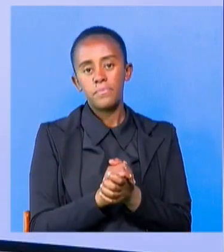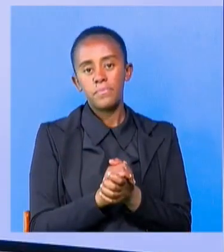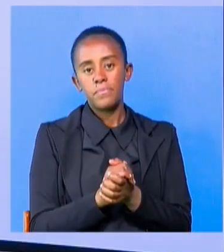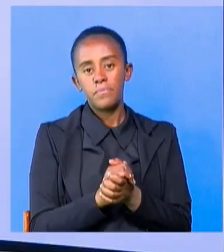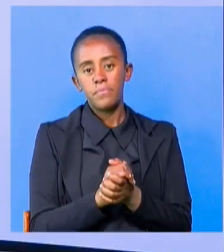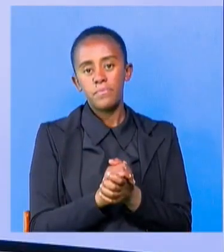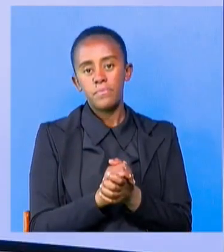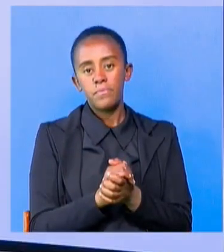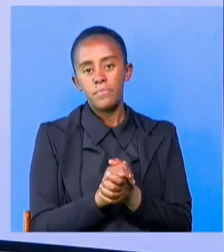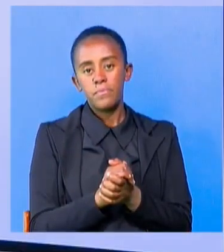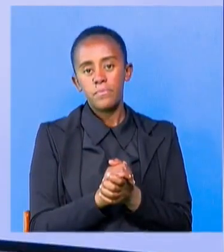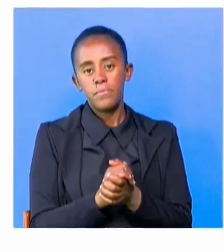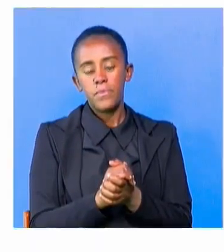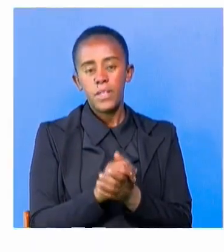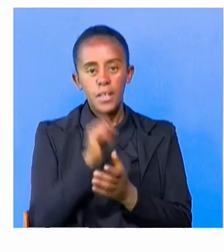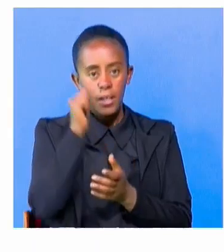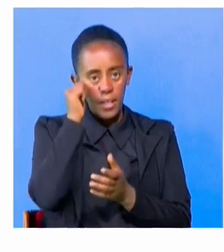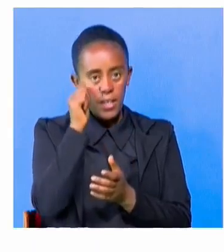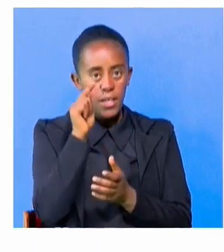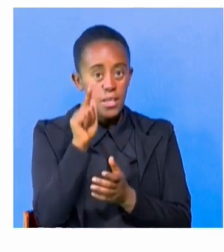And you can continue. He